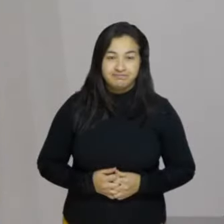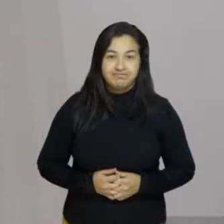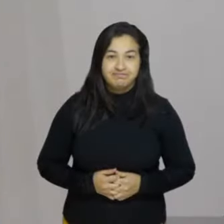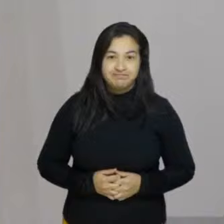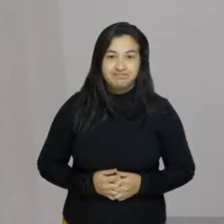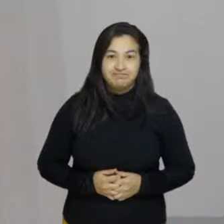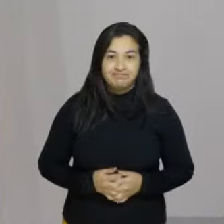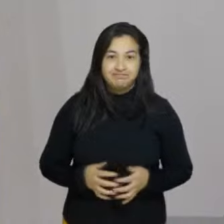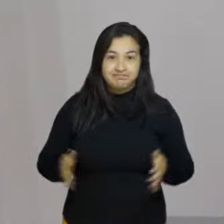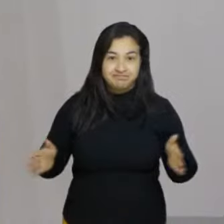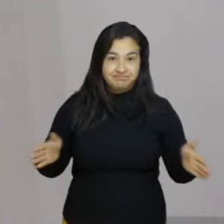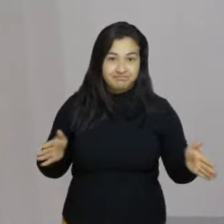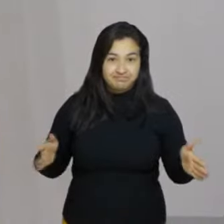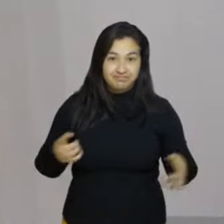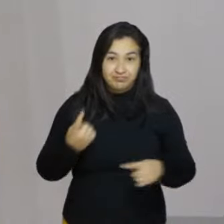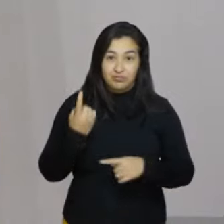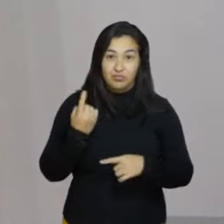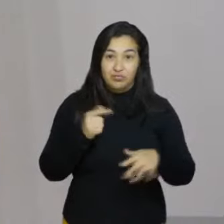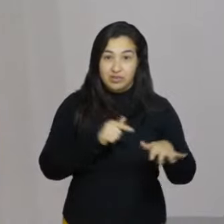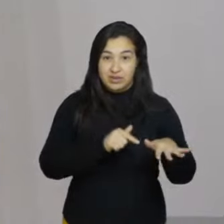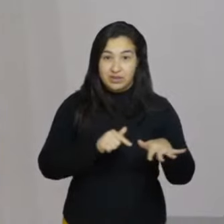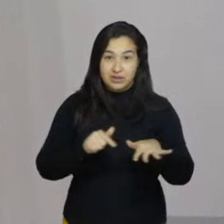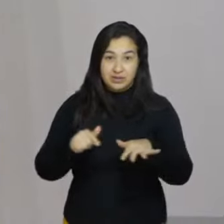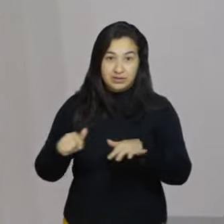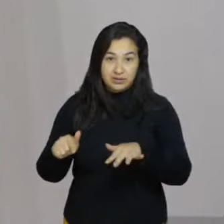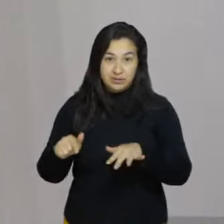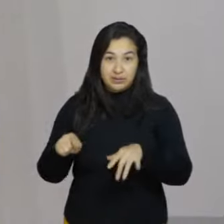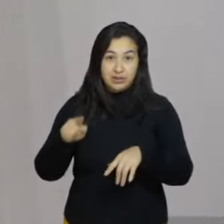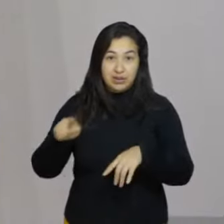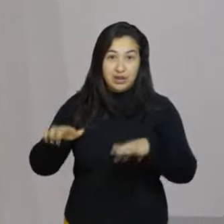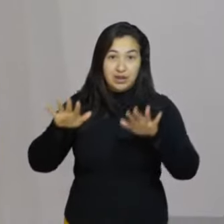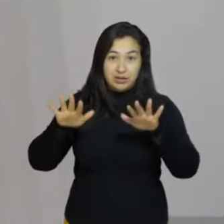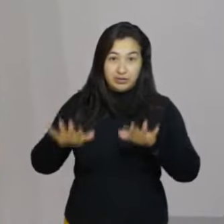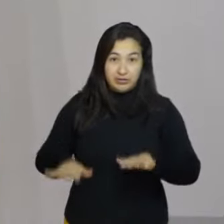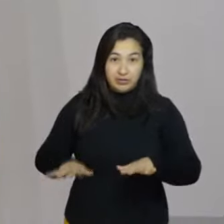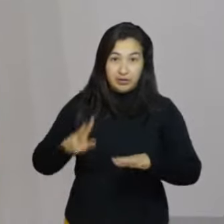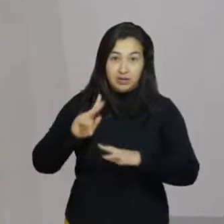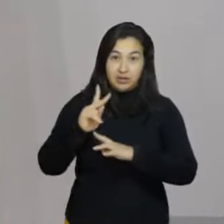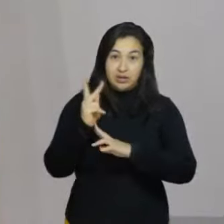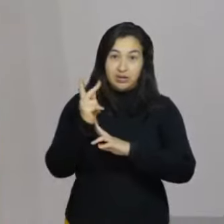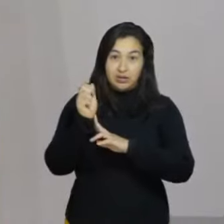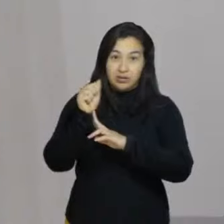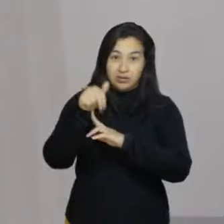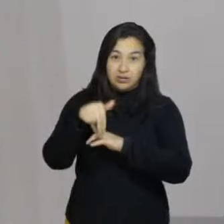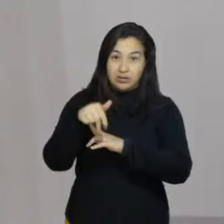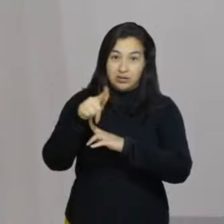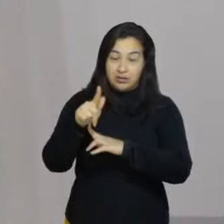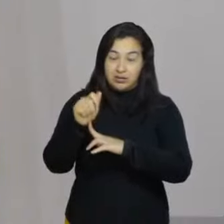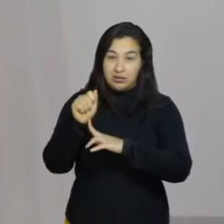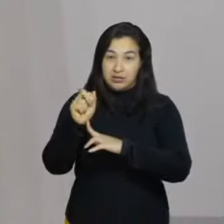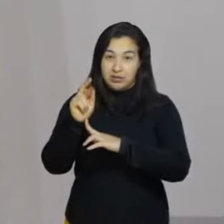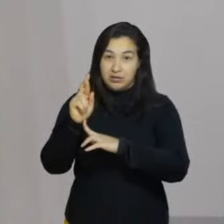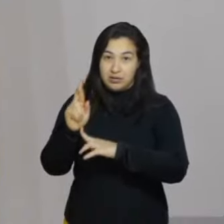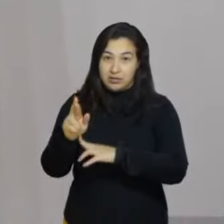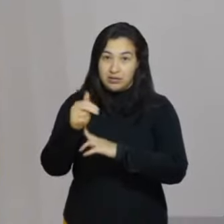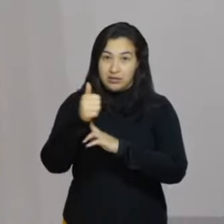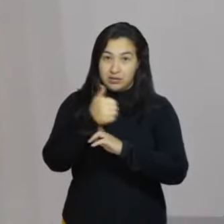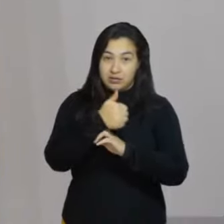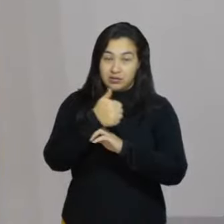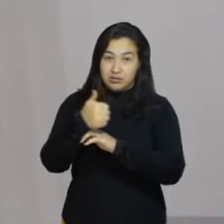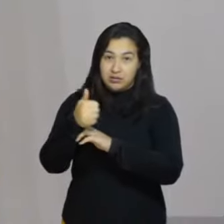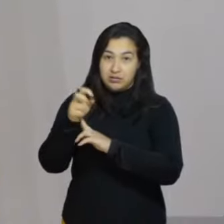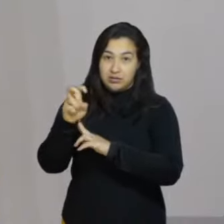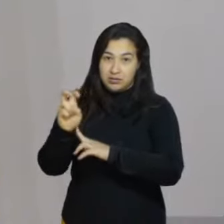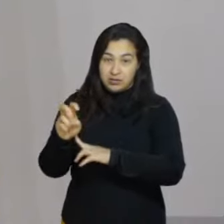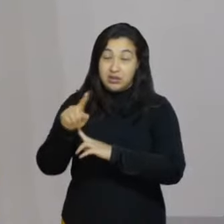Durante uma semana, eles ficaram no hangar 115, no condomínio Costa Esmeralda, ali em Porto Belo.